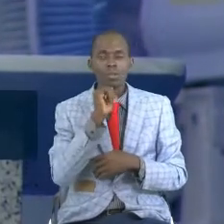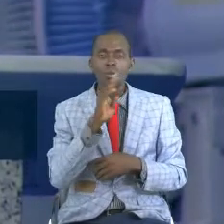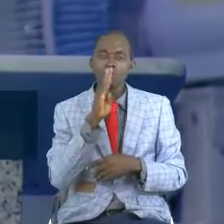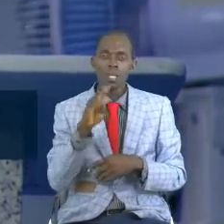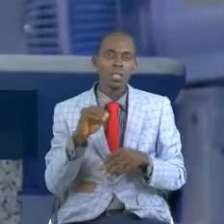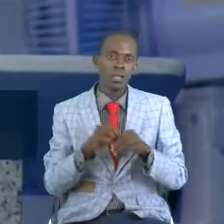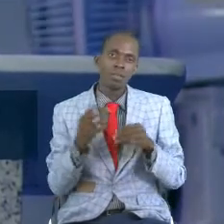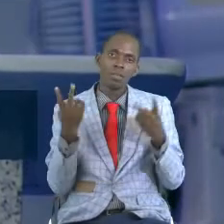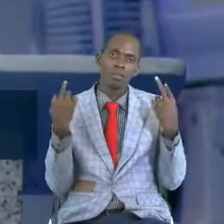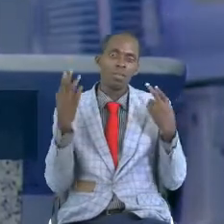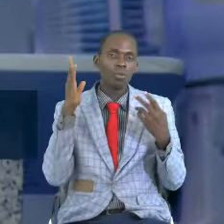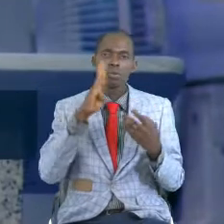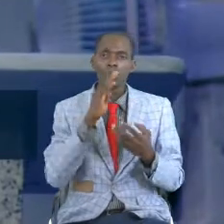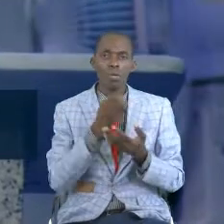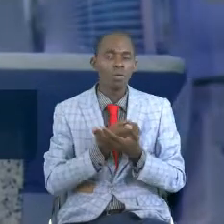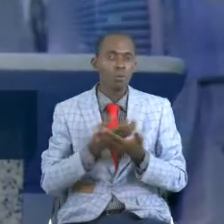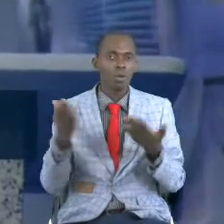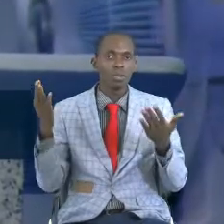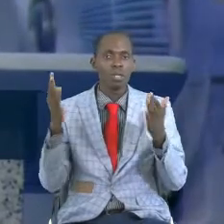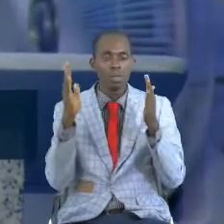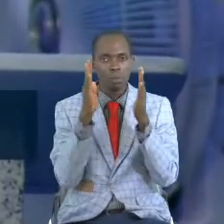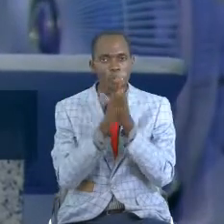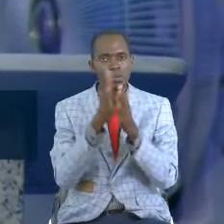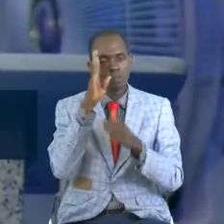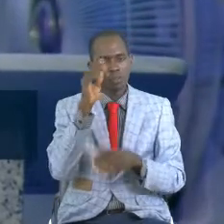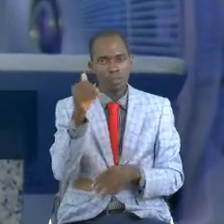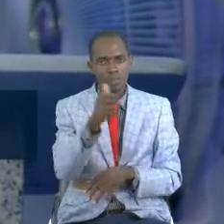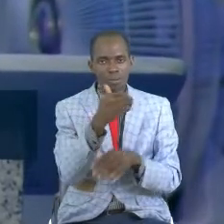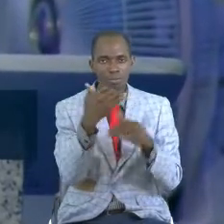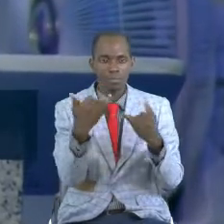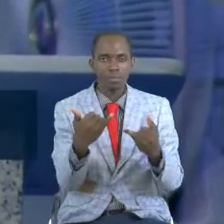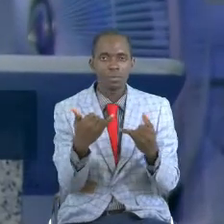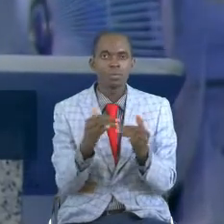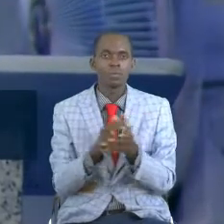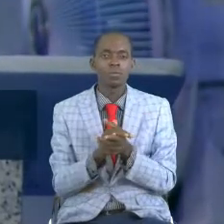the signal. In the middle here, far back there,